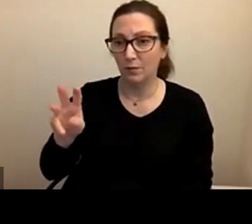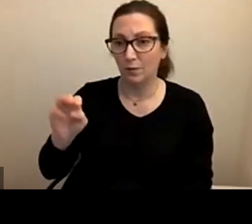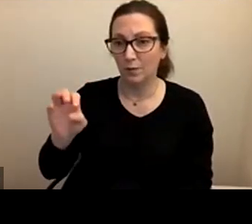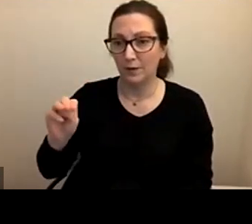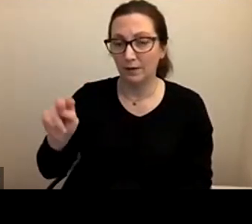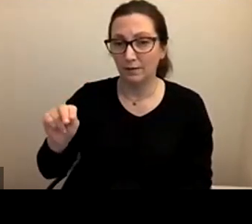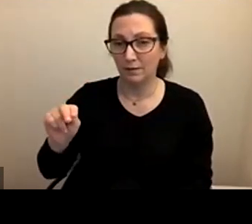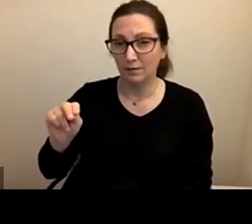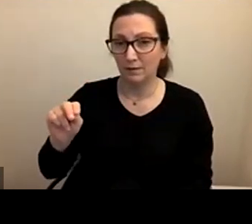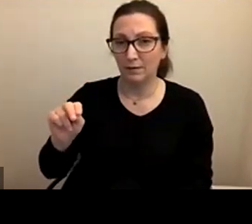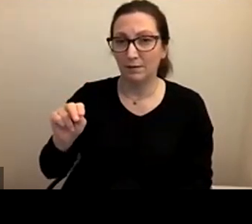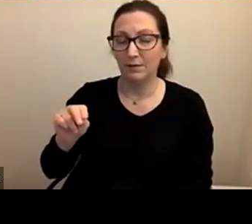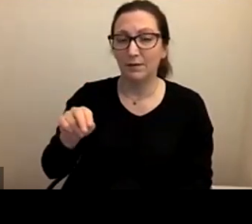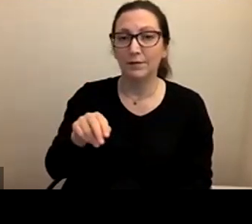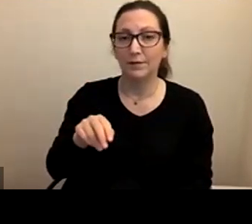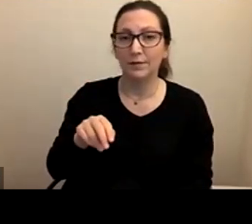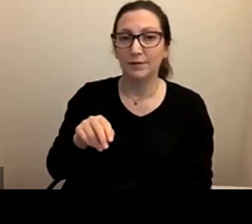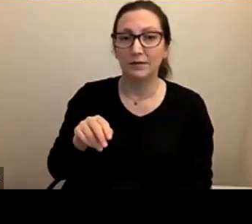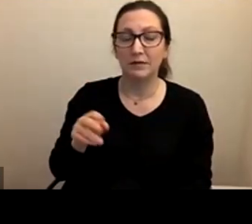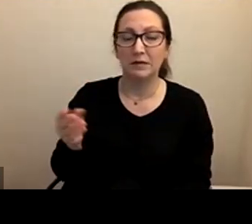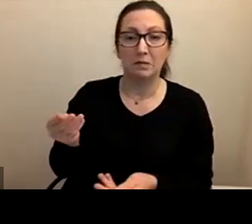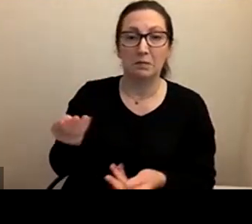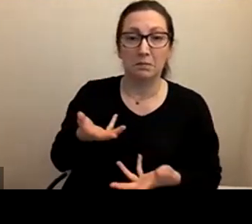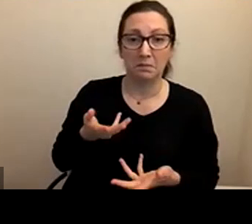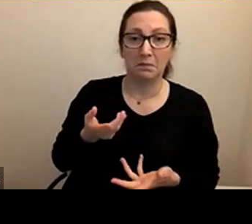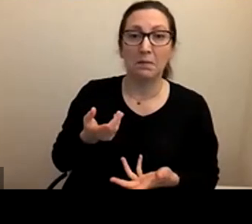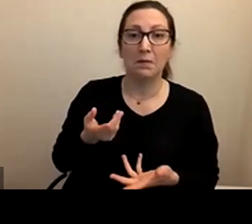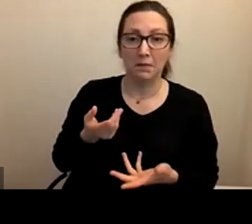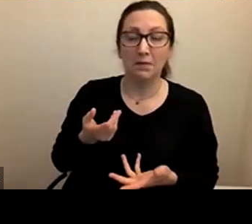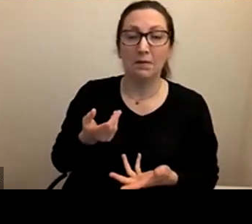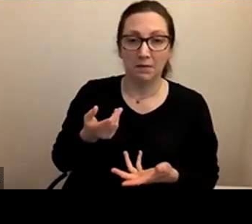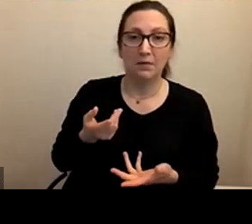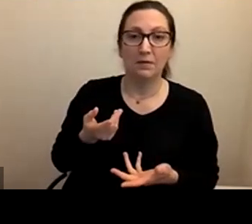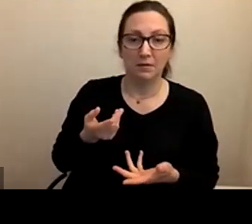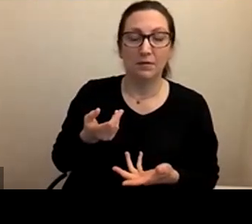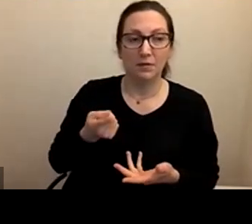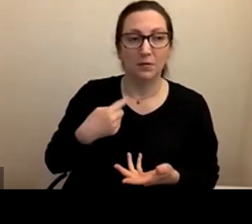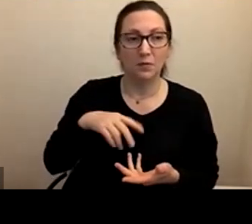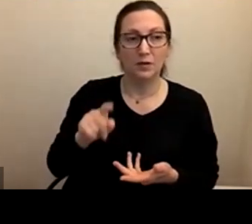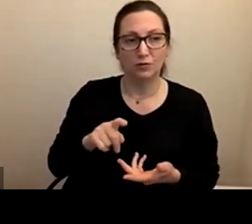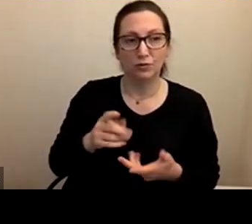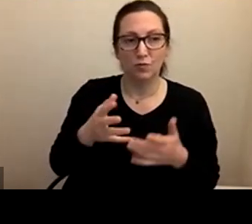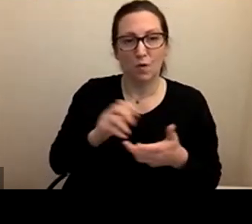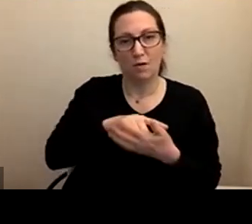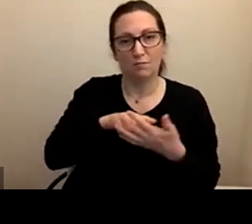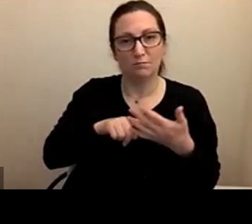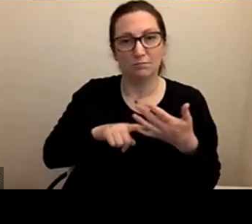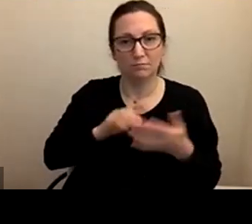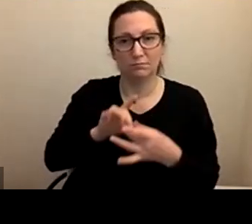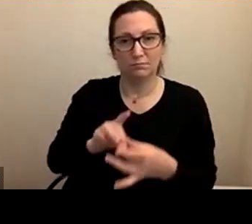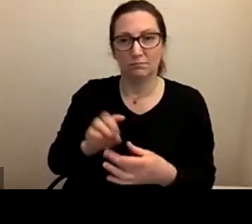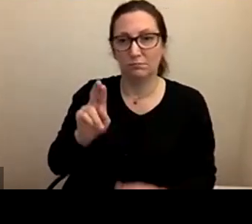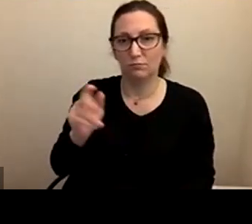who left this impression on me, and hopefully it's something that we